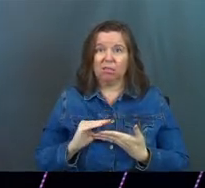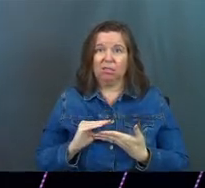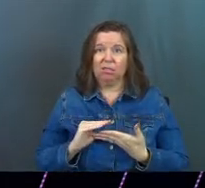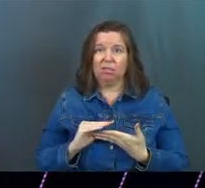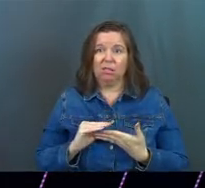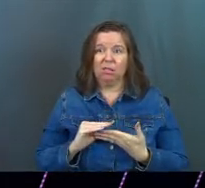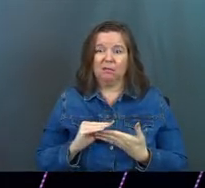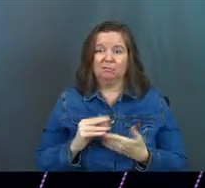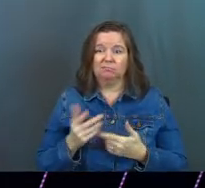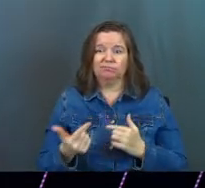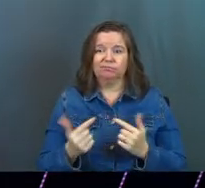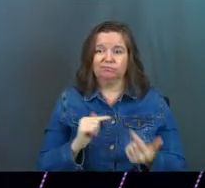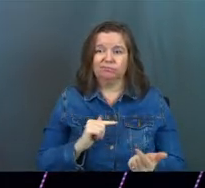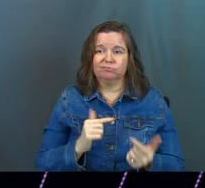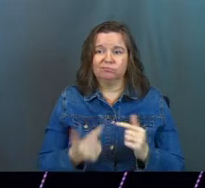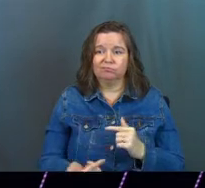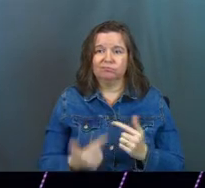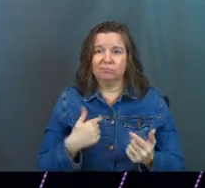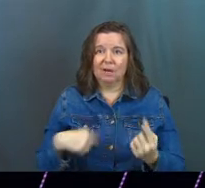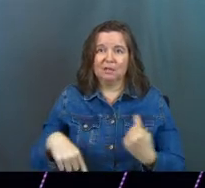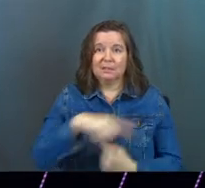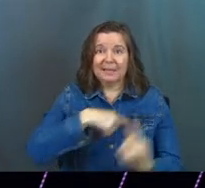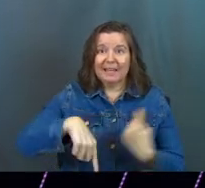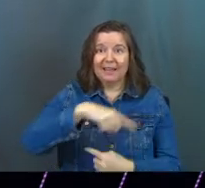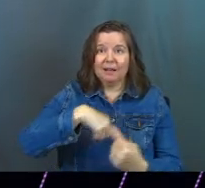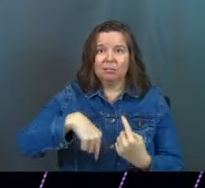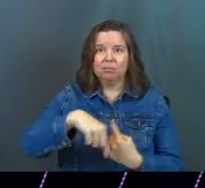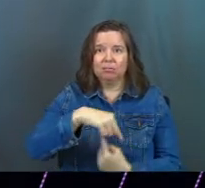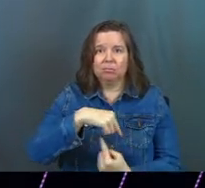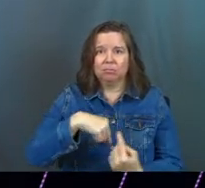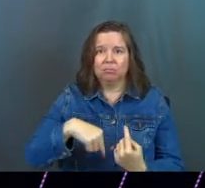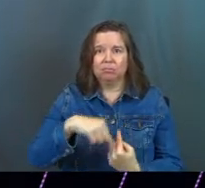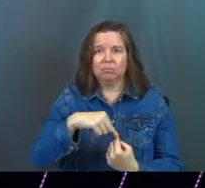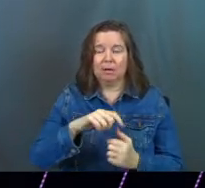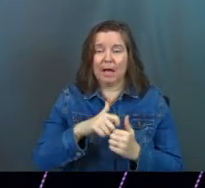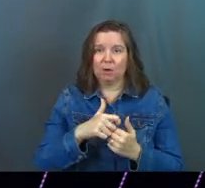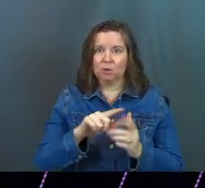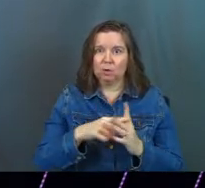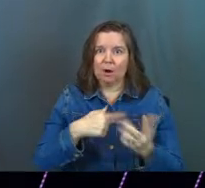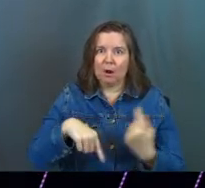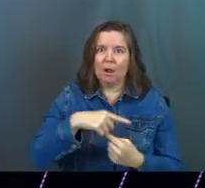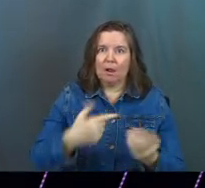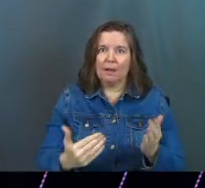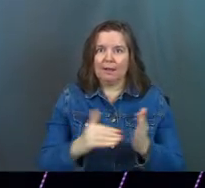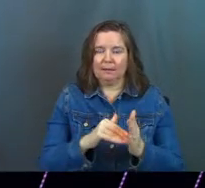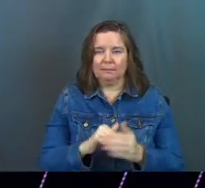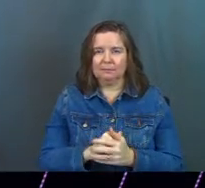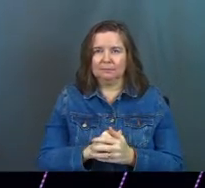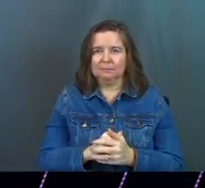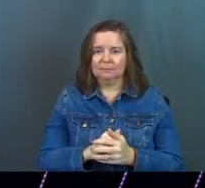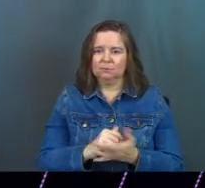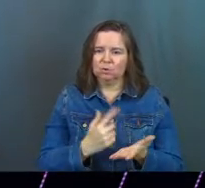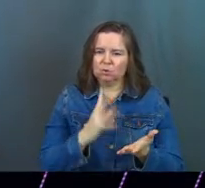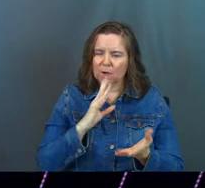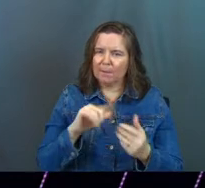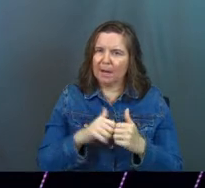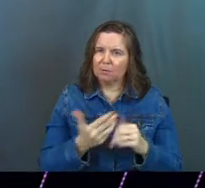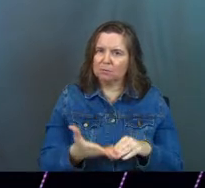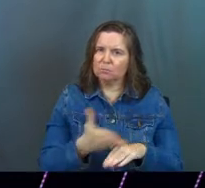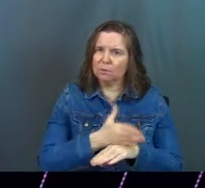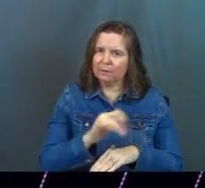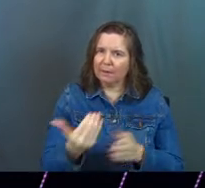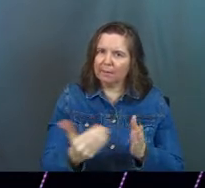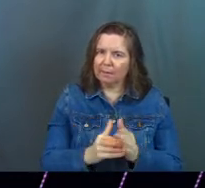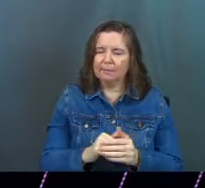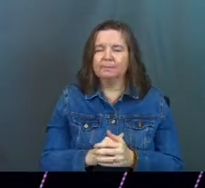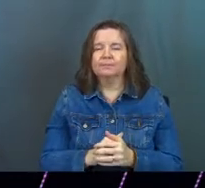what each other's top love language is going to help you do that. Okay, you're writing there. Go back to expectations.